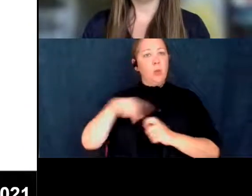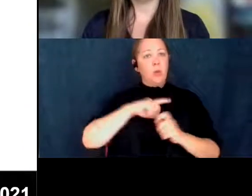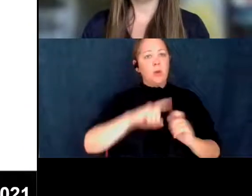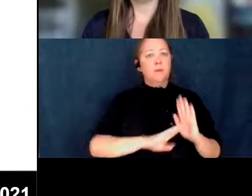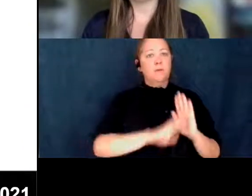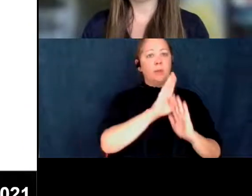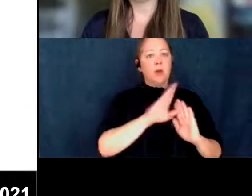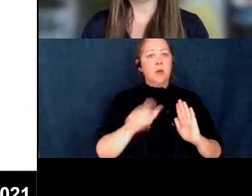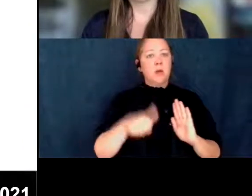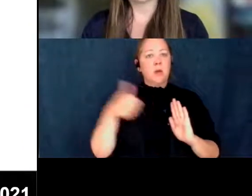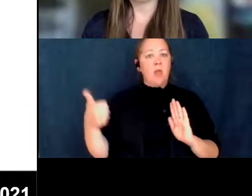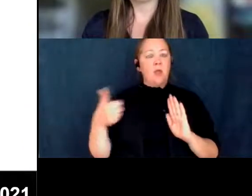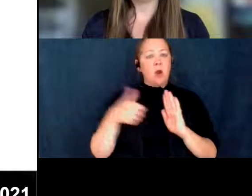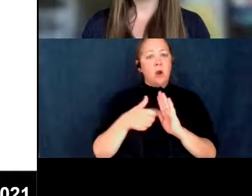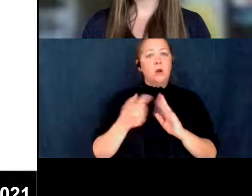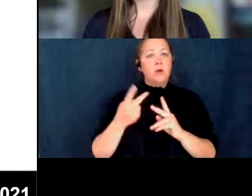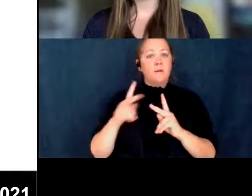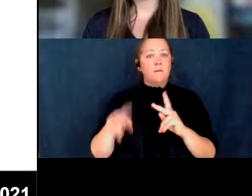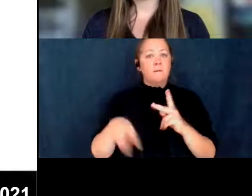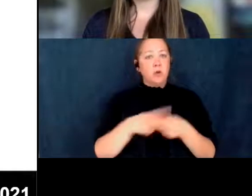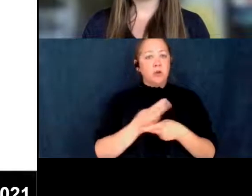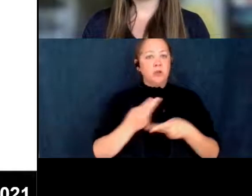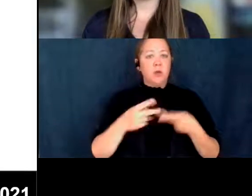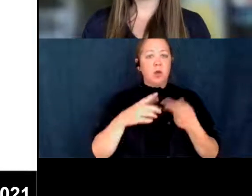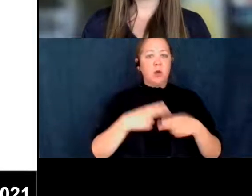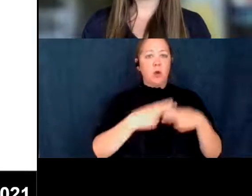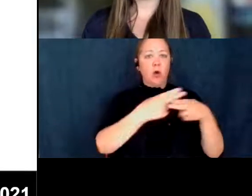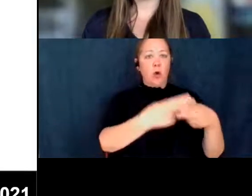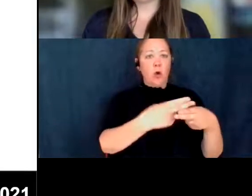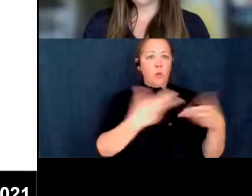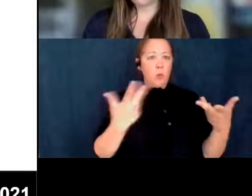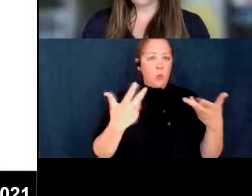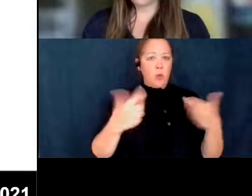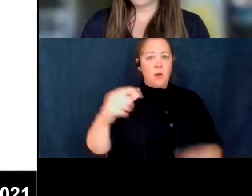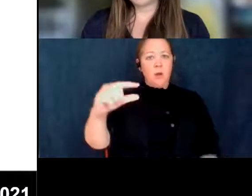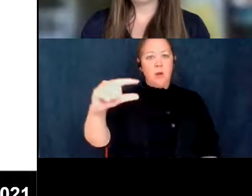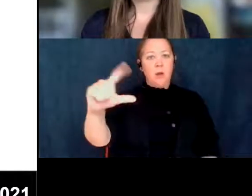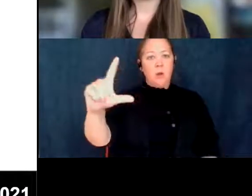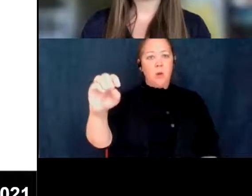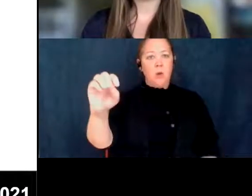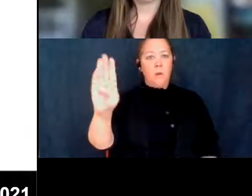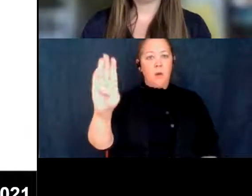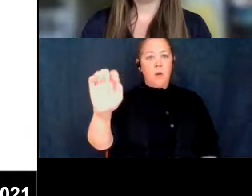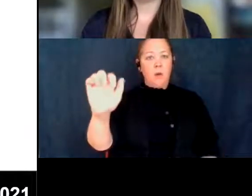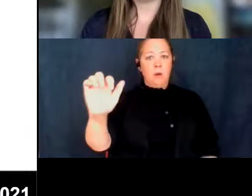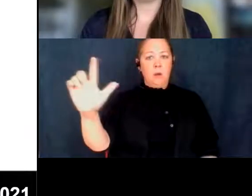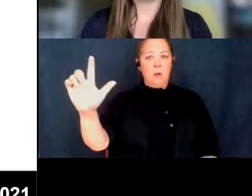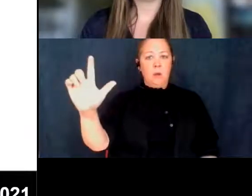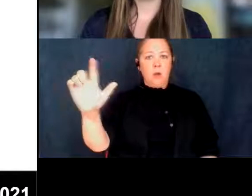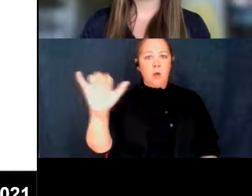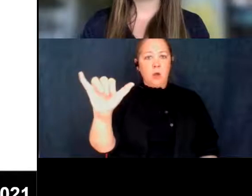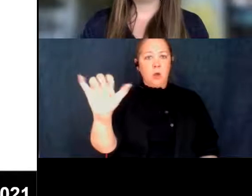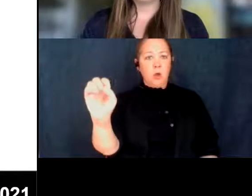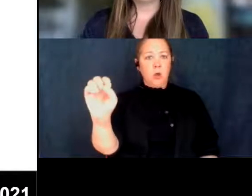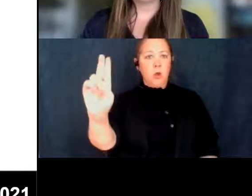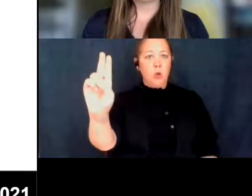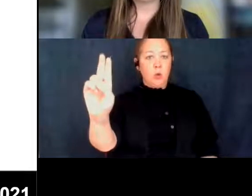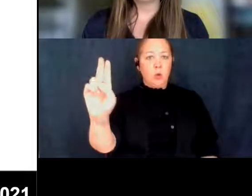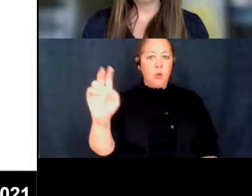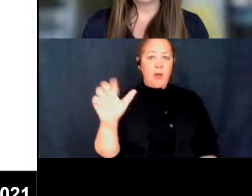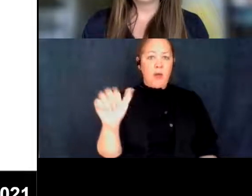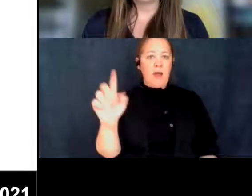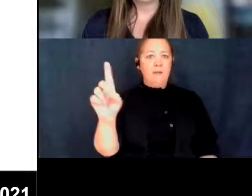the Global U Adventurer program. So this is our virtual only exchange program where